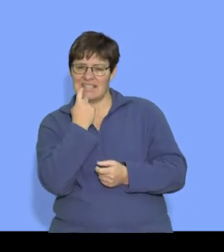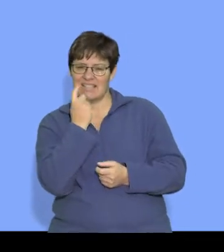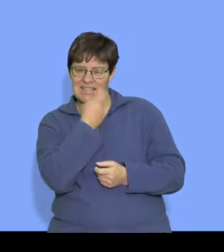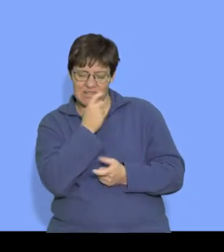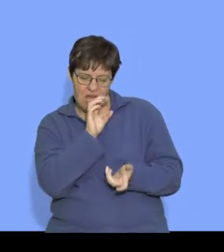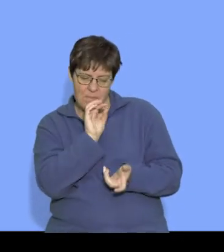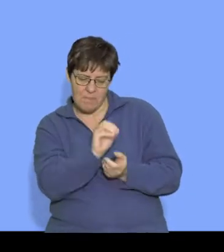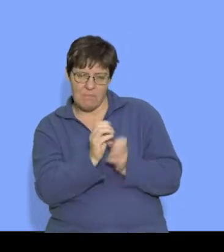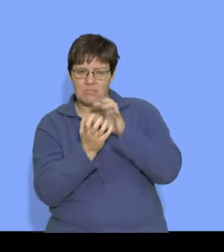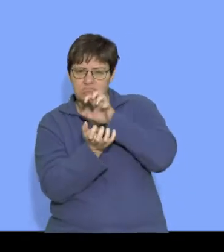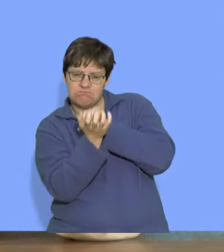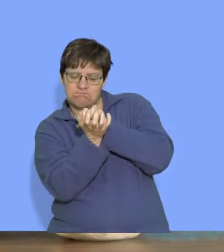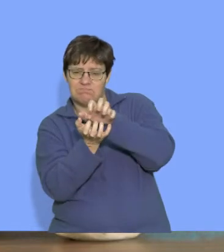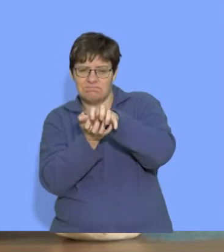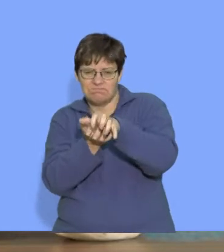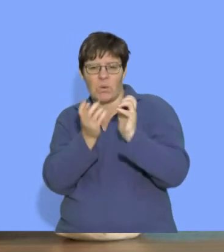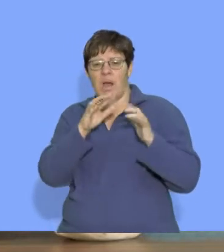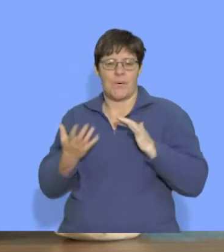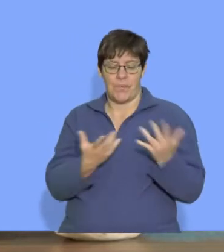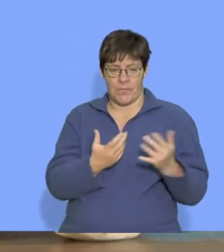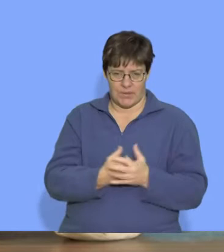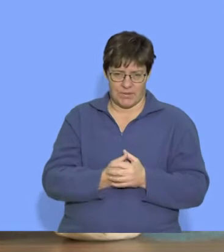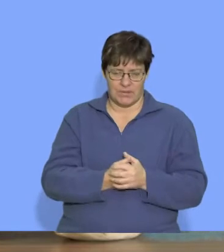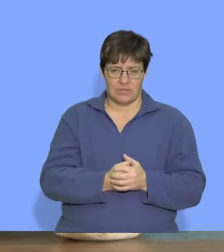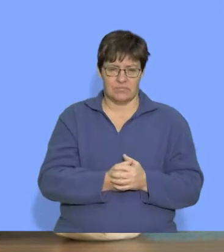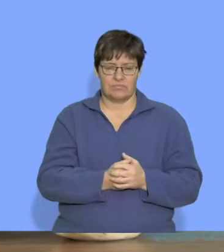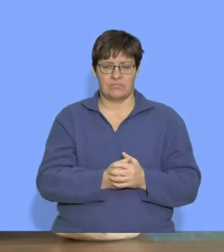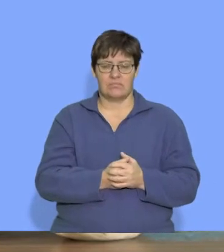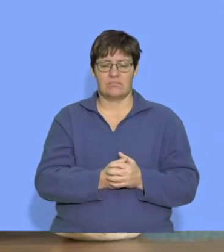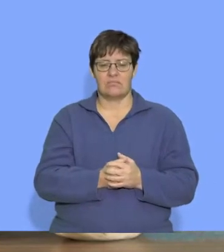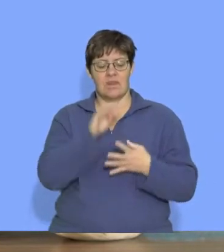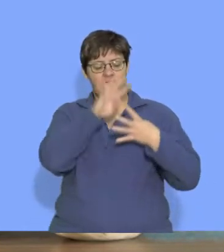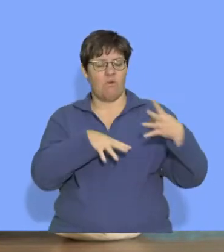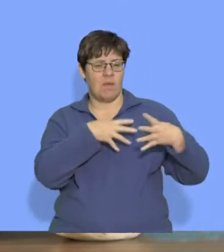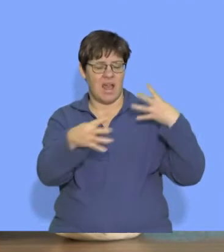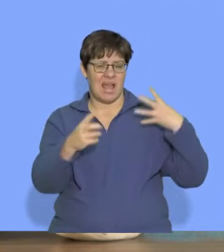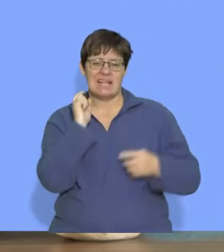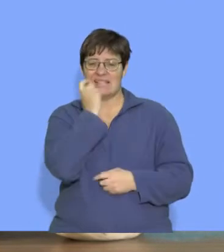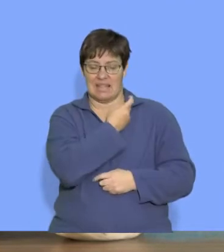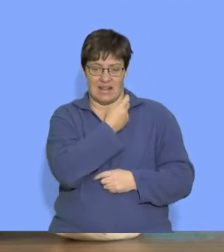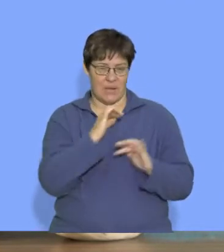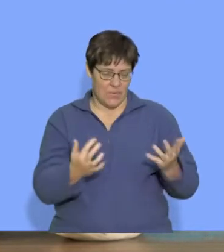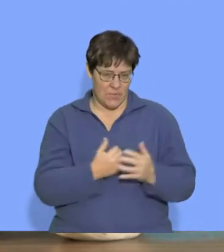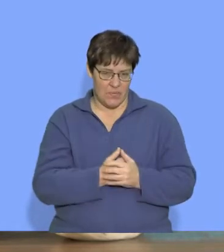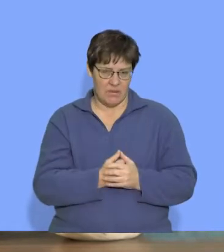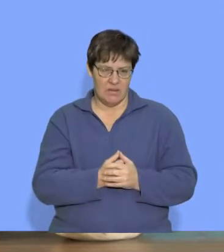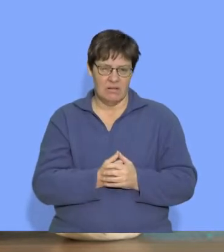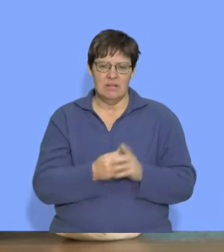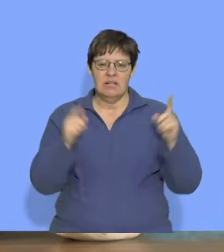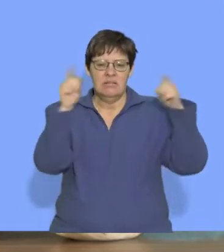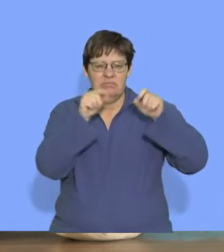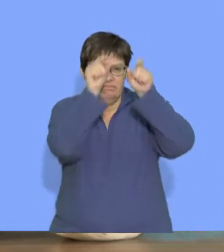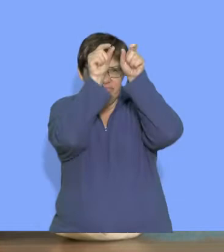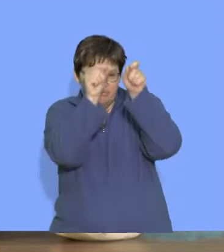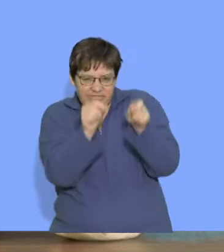mode of nutrition. We're going to spend some time looking at what dental formula is, and that essentially points to the specialization and